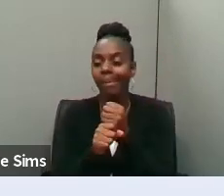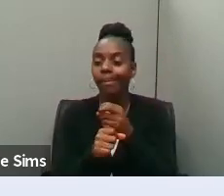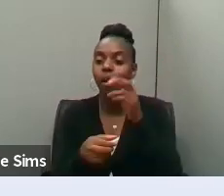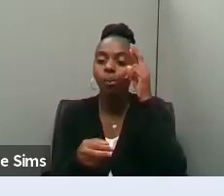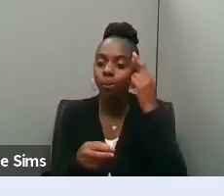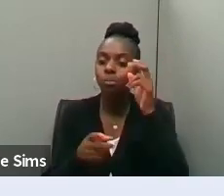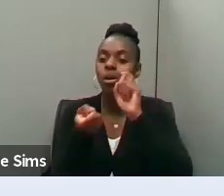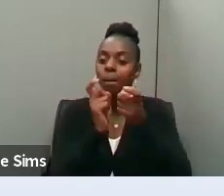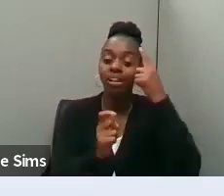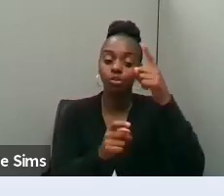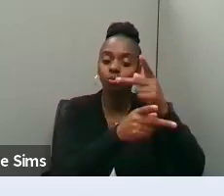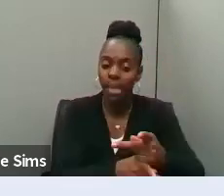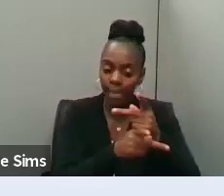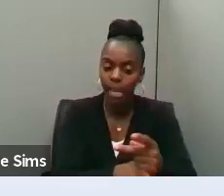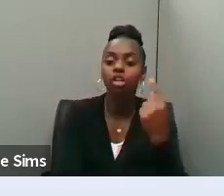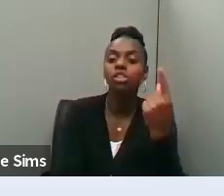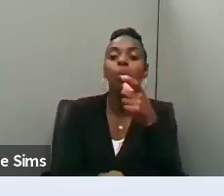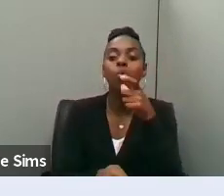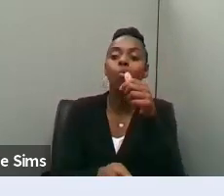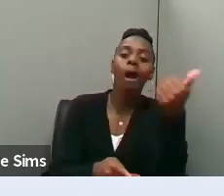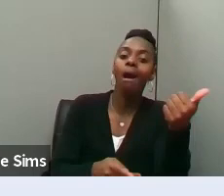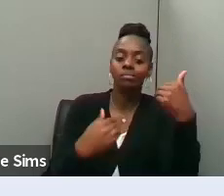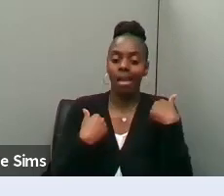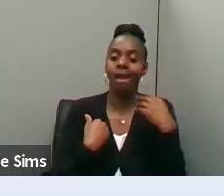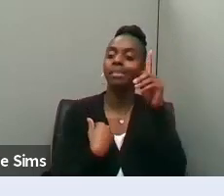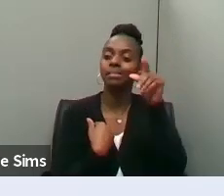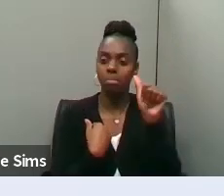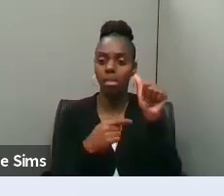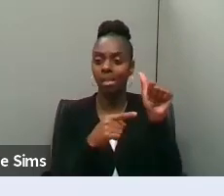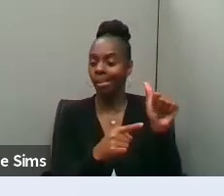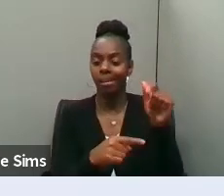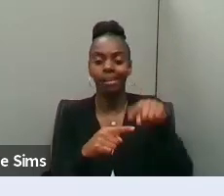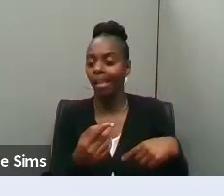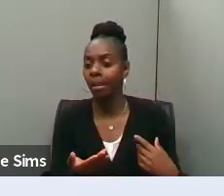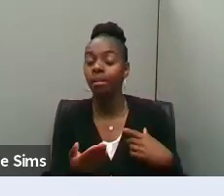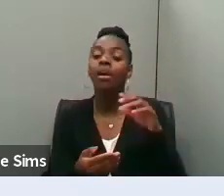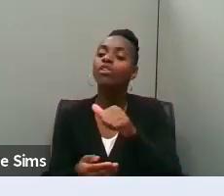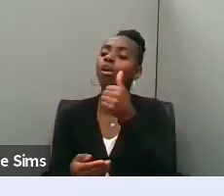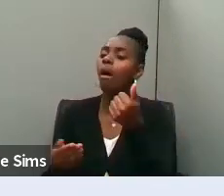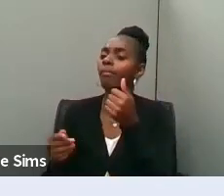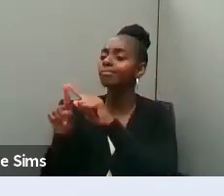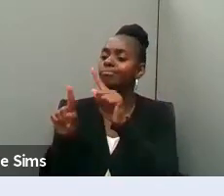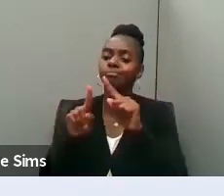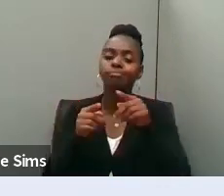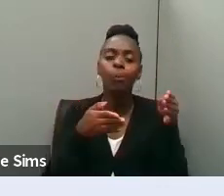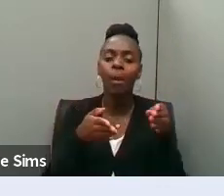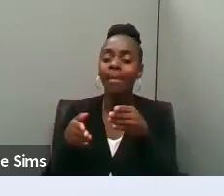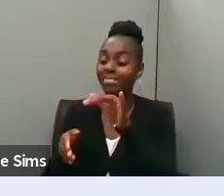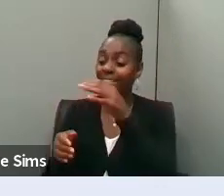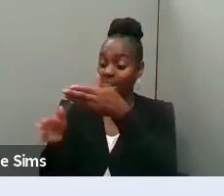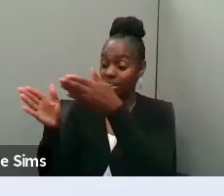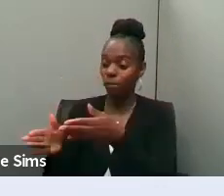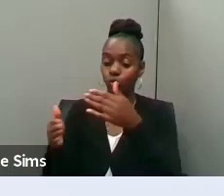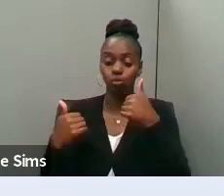take care of someone who has a disability. So there are other ways for this individual to try